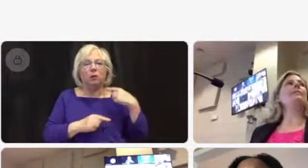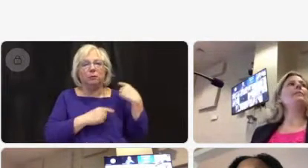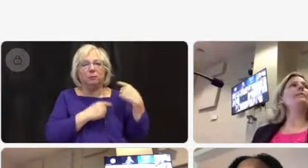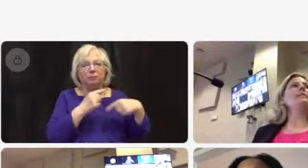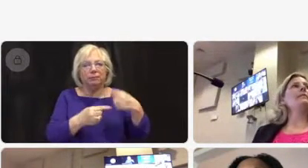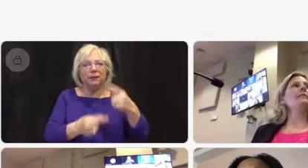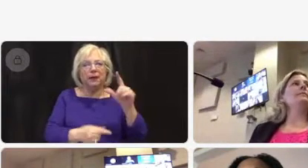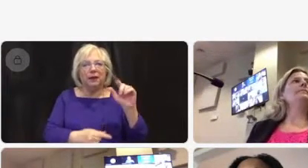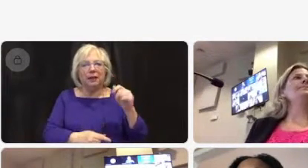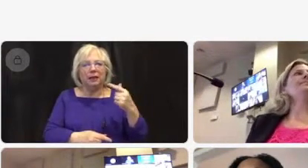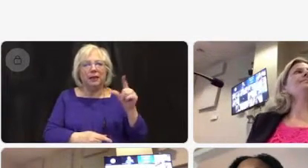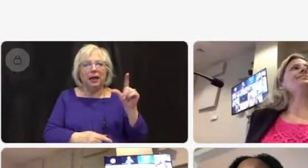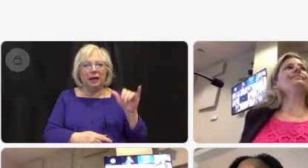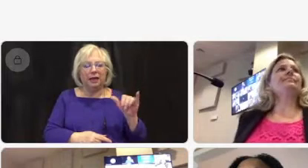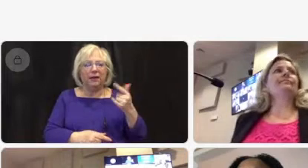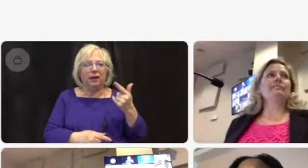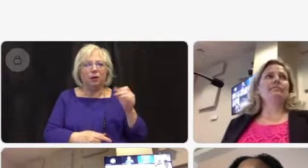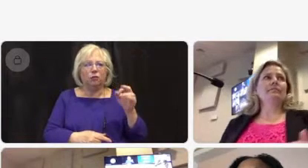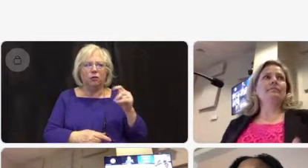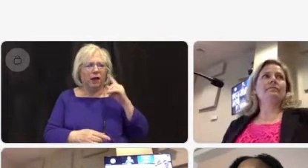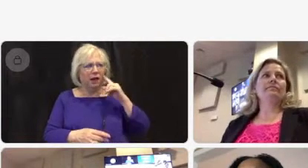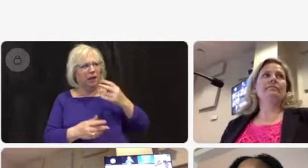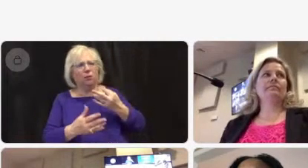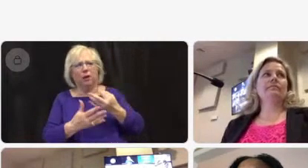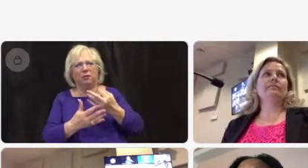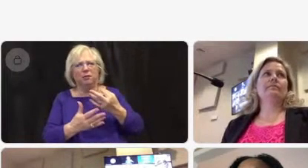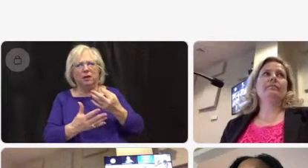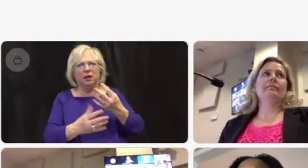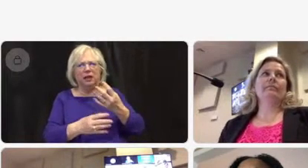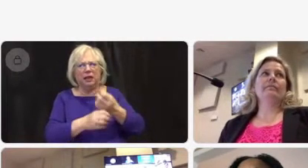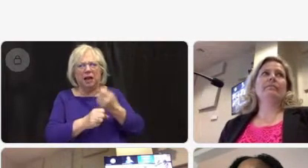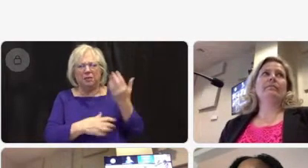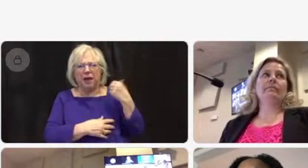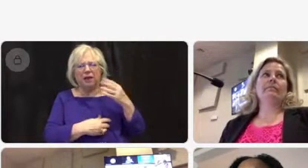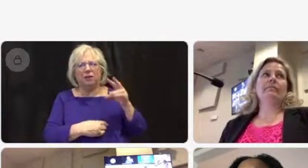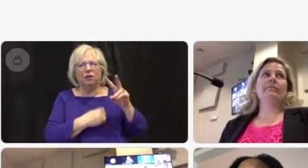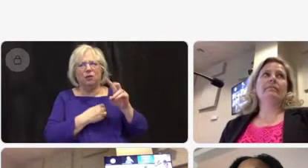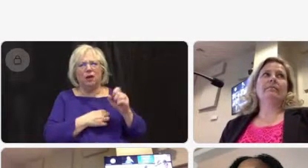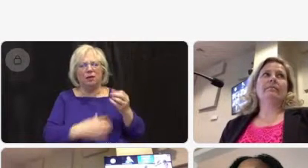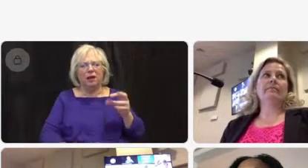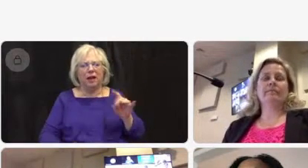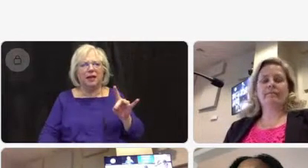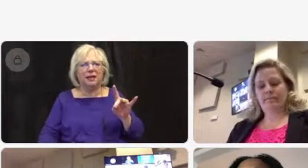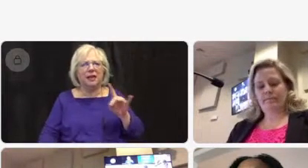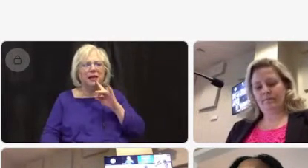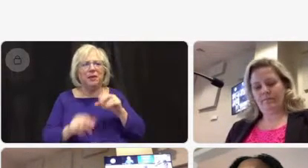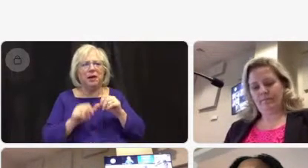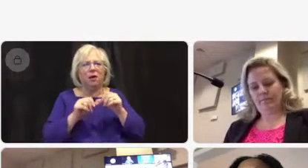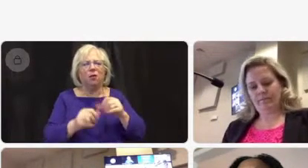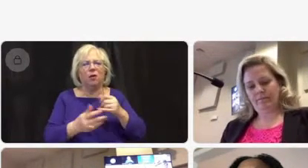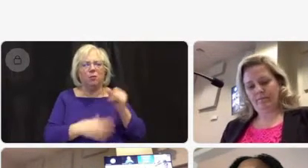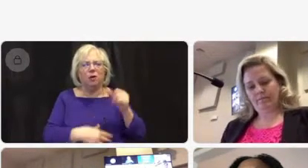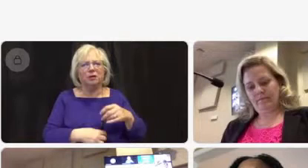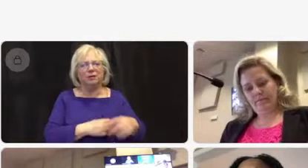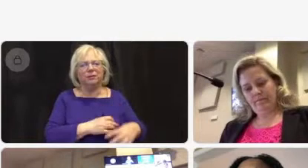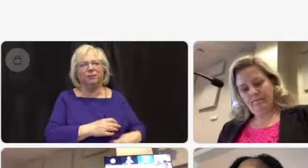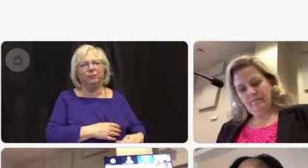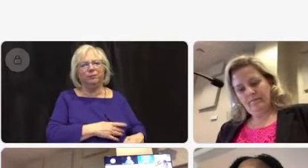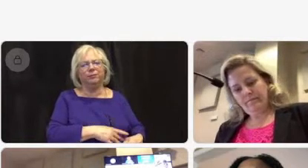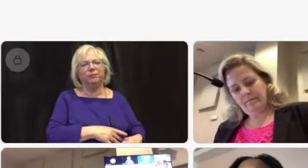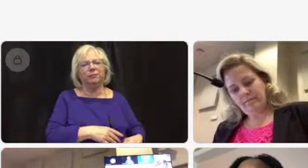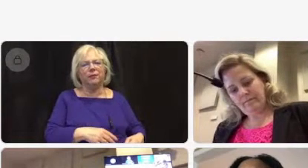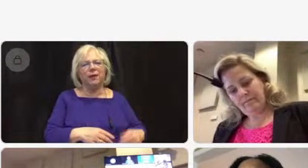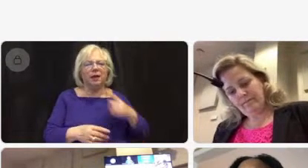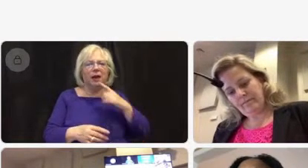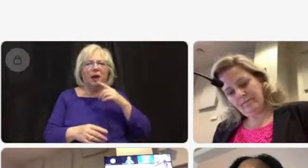in financial year of, I think, believe it or not, like 2018. It's been an ongoing project, and they were